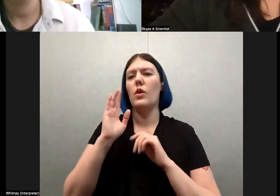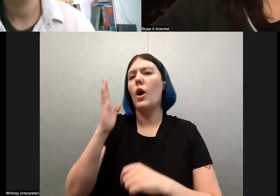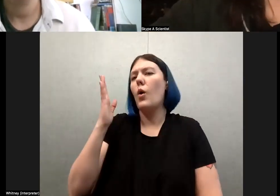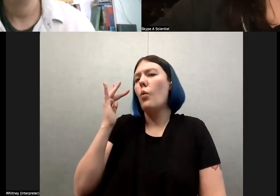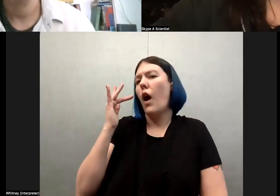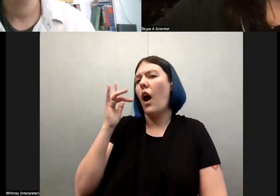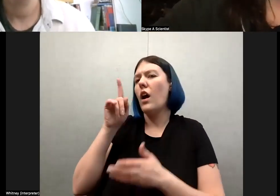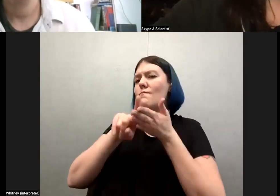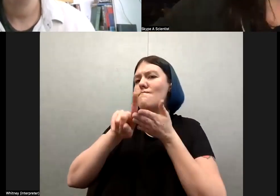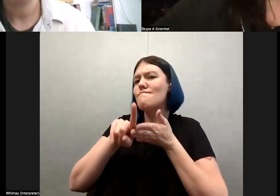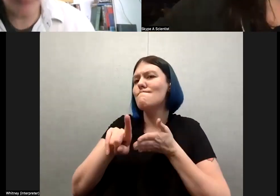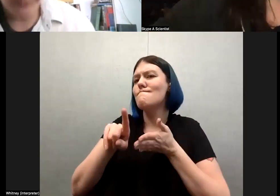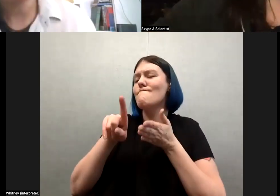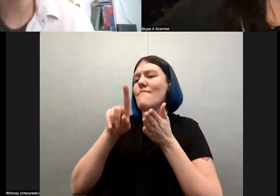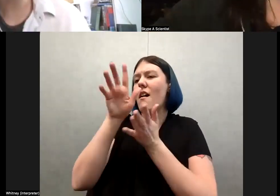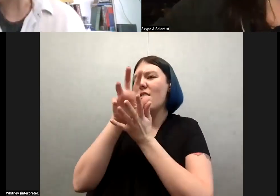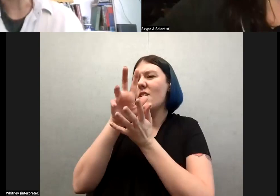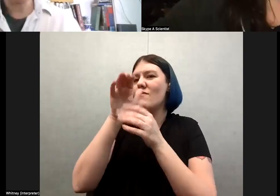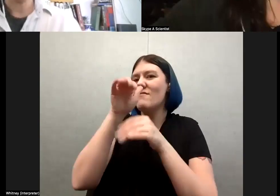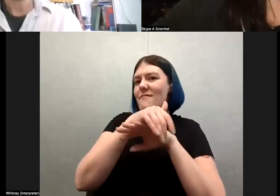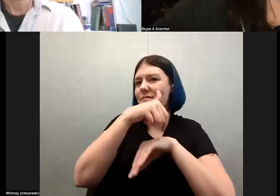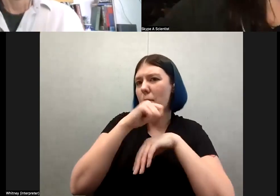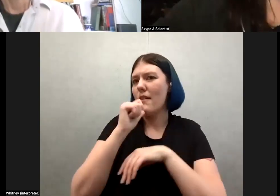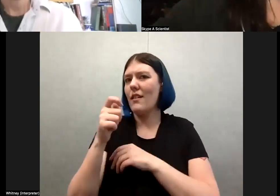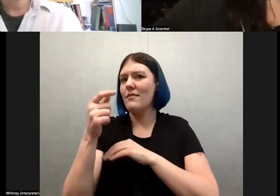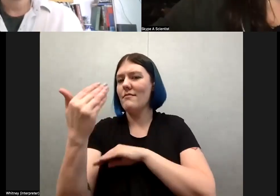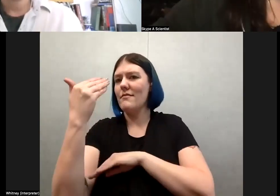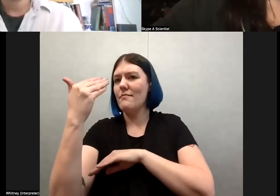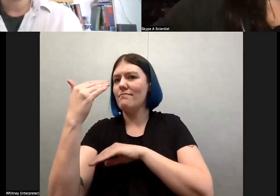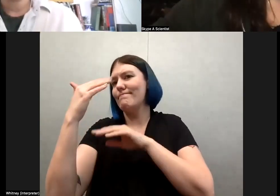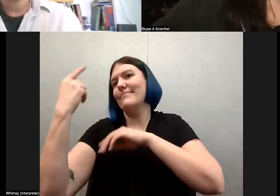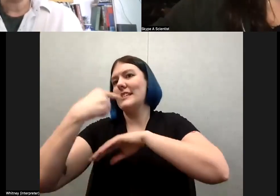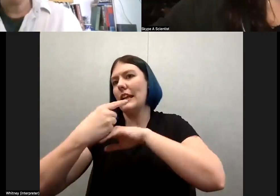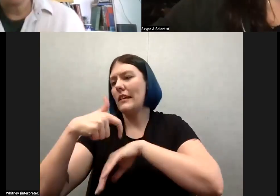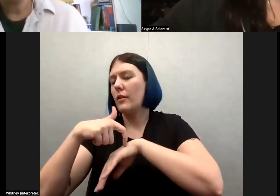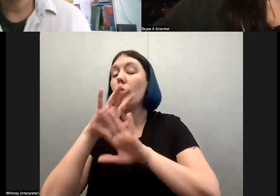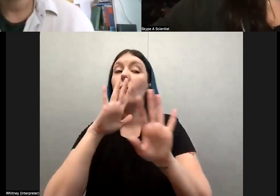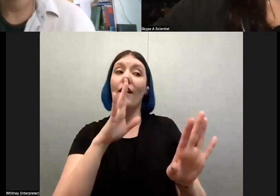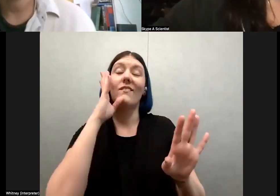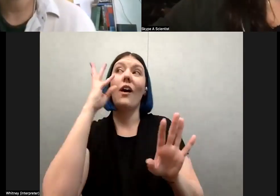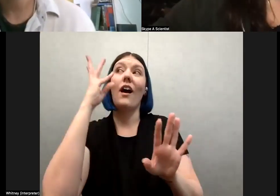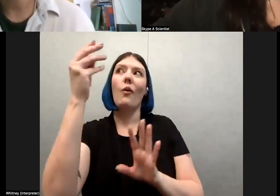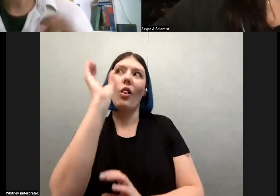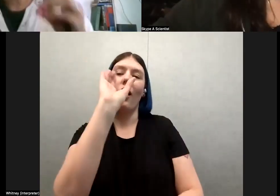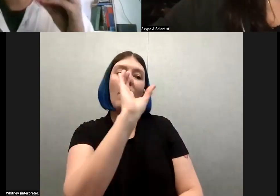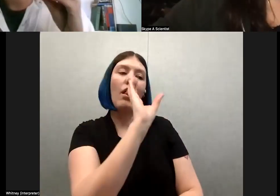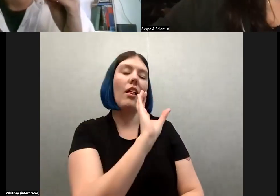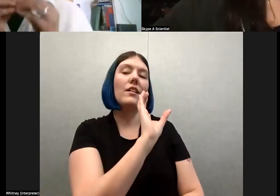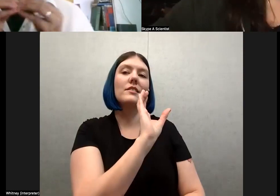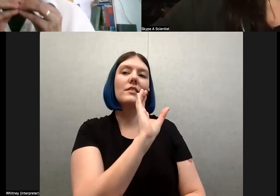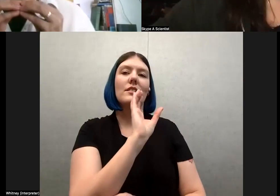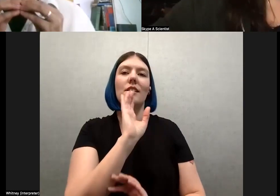alligators at night instead of during the day? Well, if you're going out and looking for alligators, it can actually, a lot